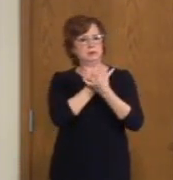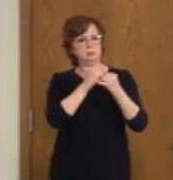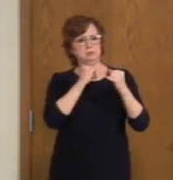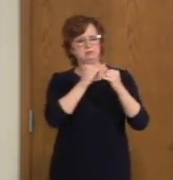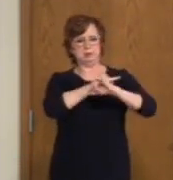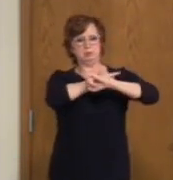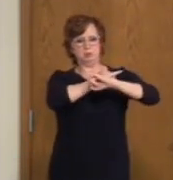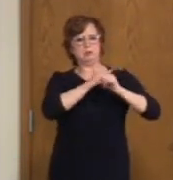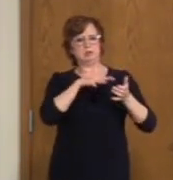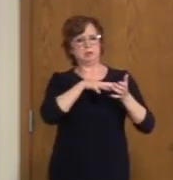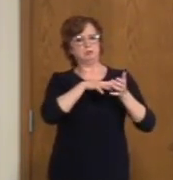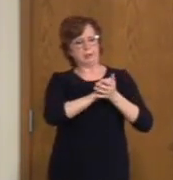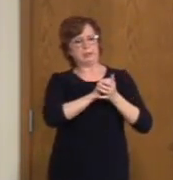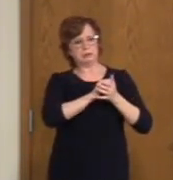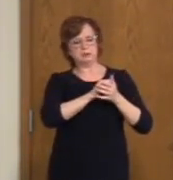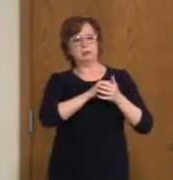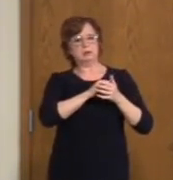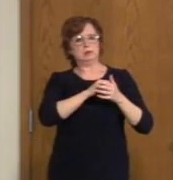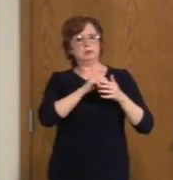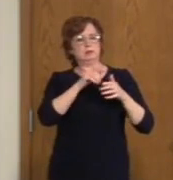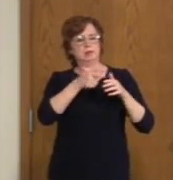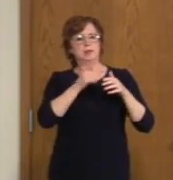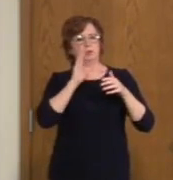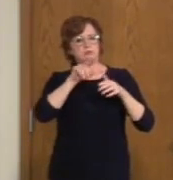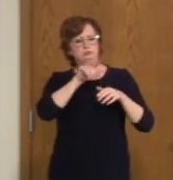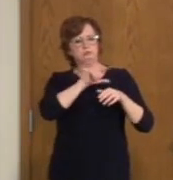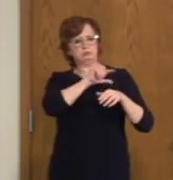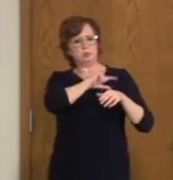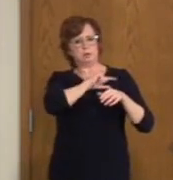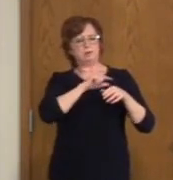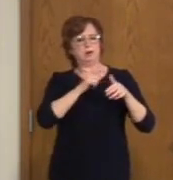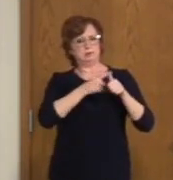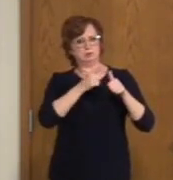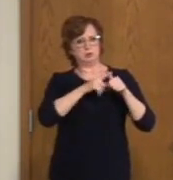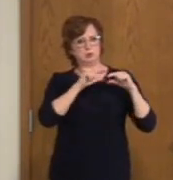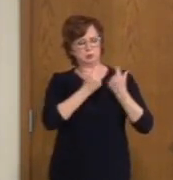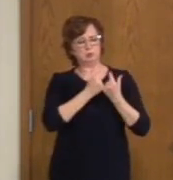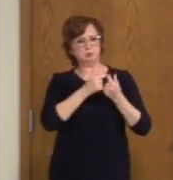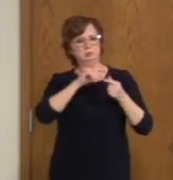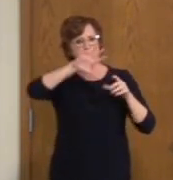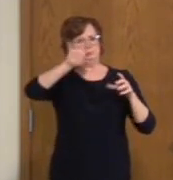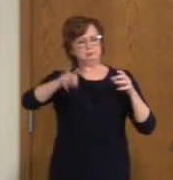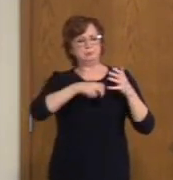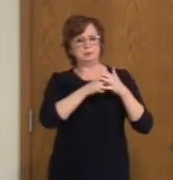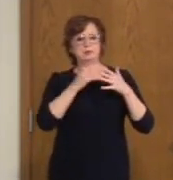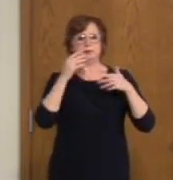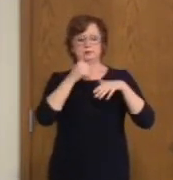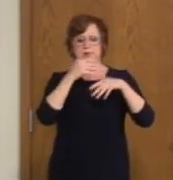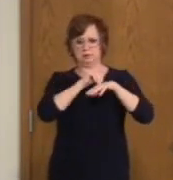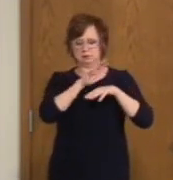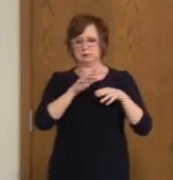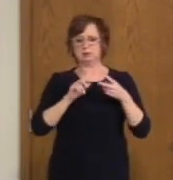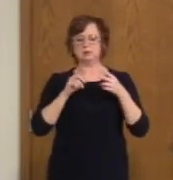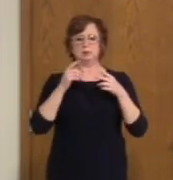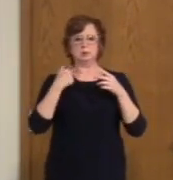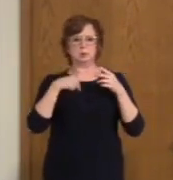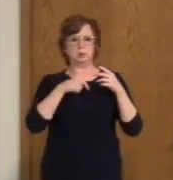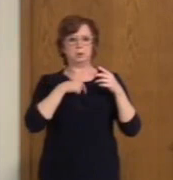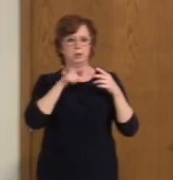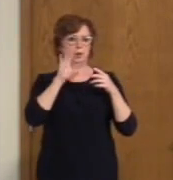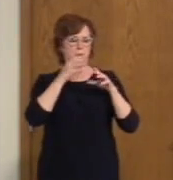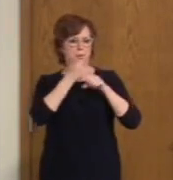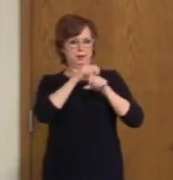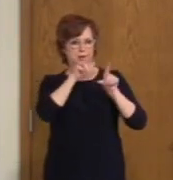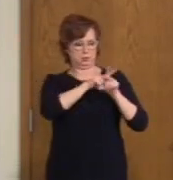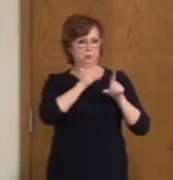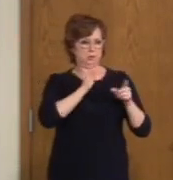appointments. Our vaccination rate has slowed down just a little bit this week as we wait for our next deliveries of Moderna as well as AstraZeneca